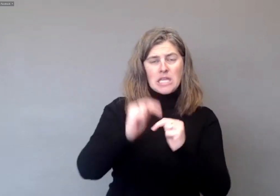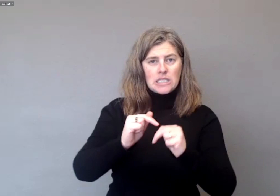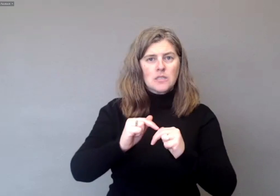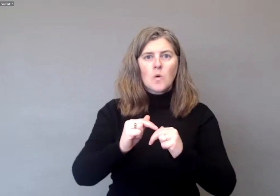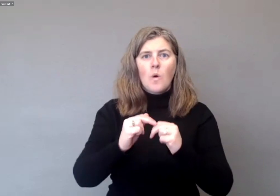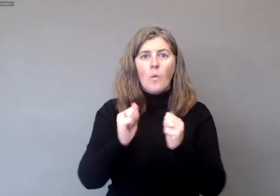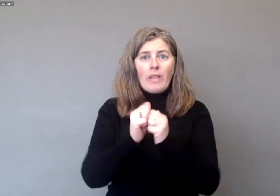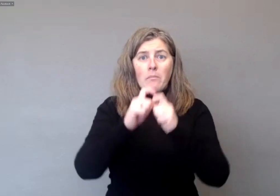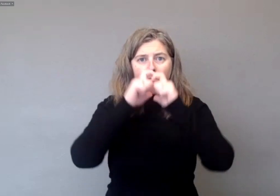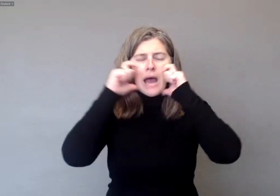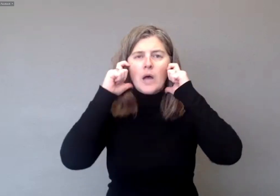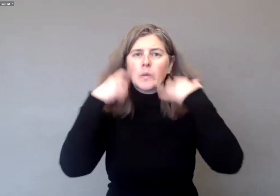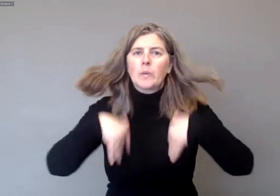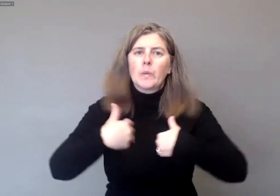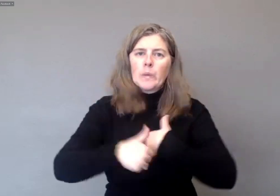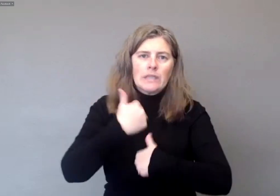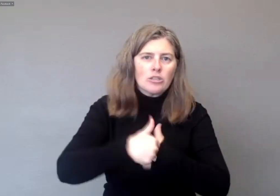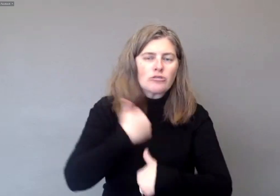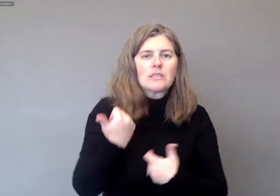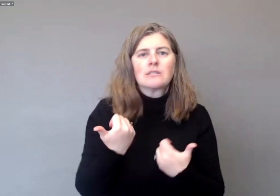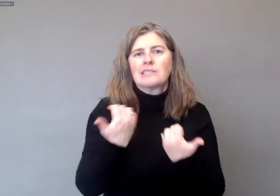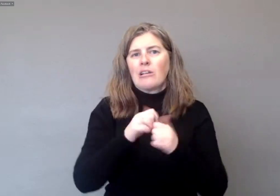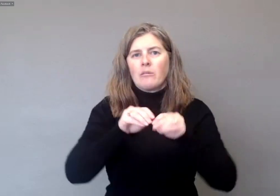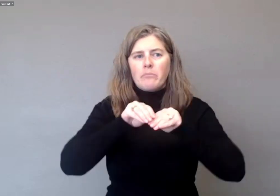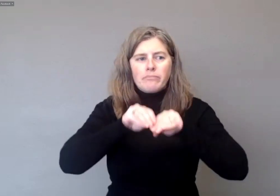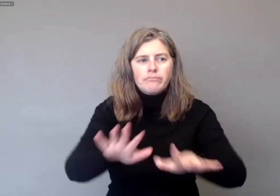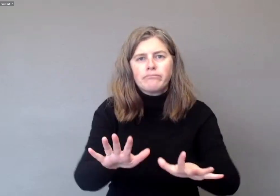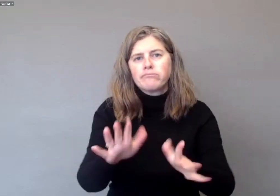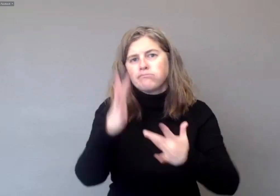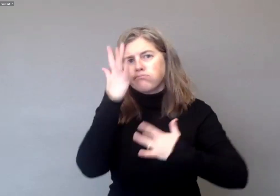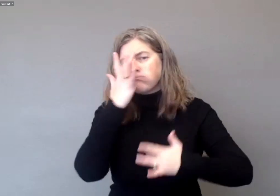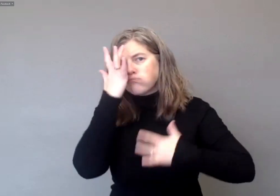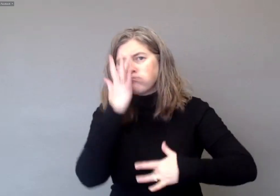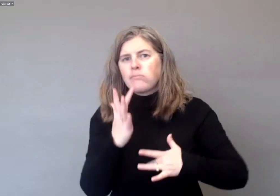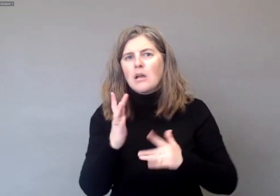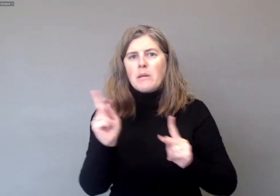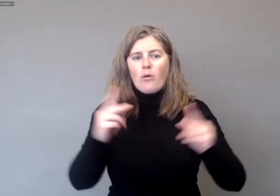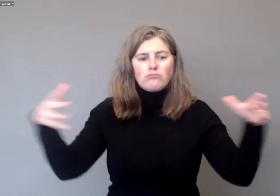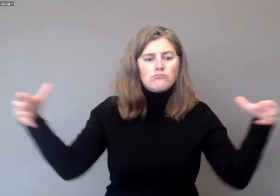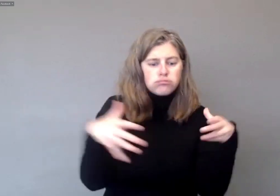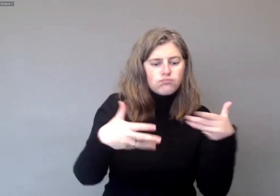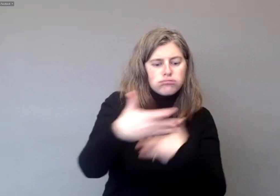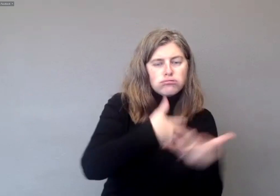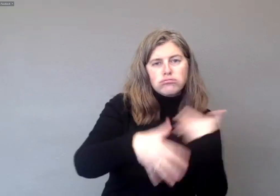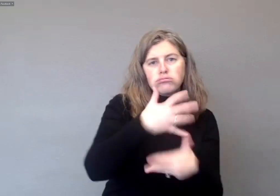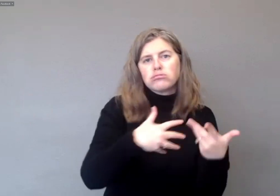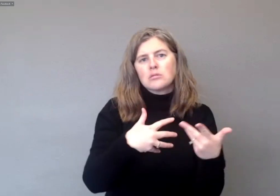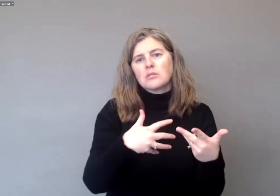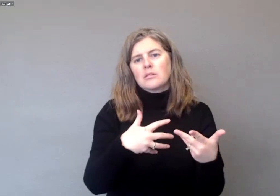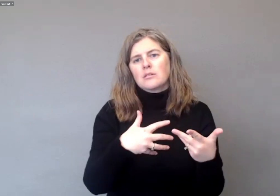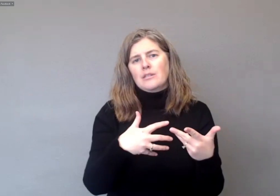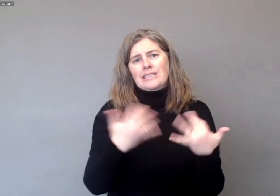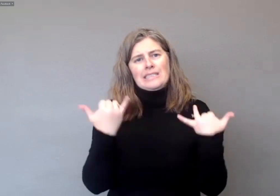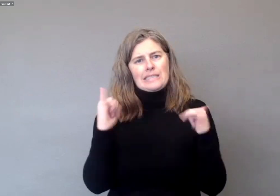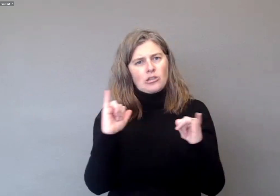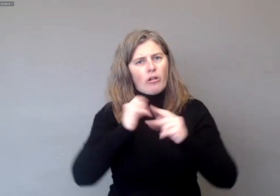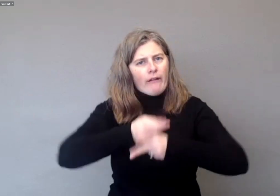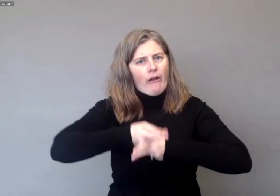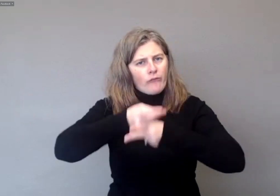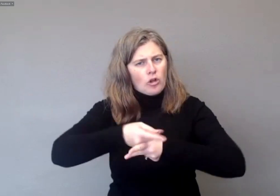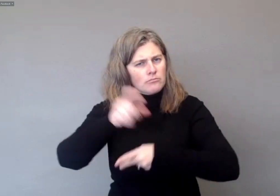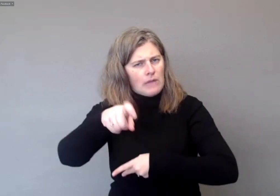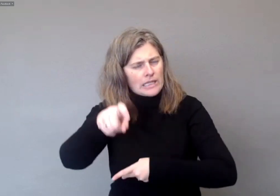dangerous, still seeing outbreaks, groups of people who've been indoors together at events. And so everyone still needs to be careful. But